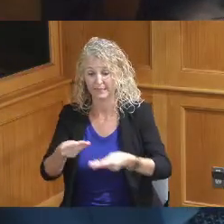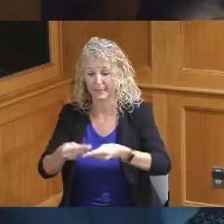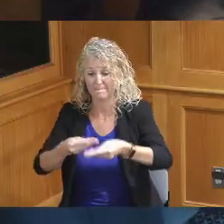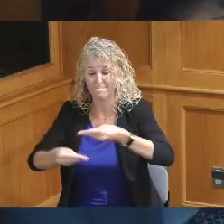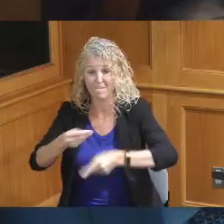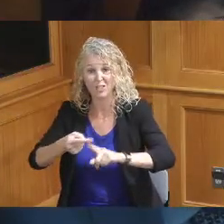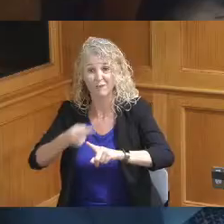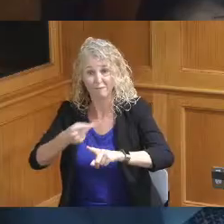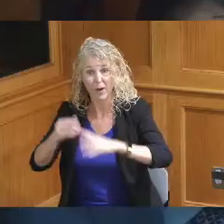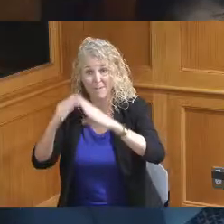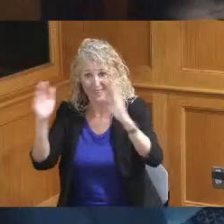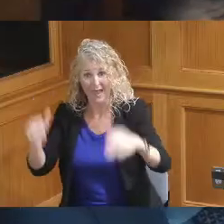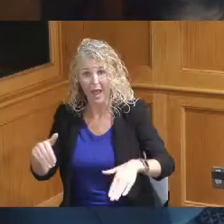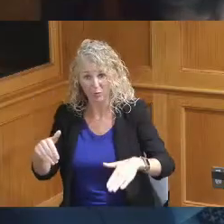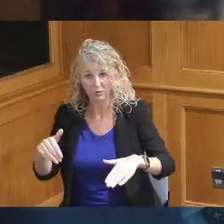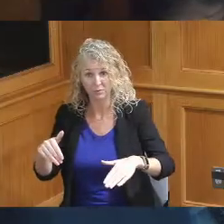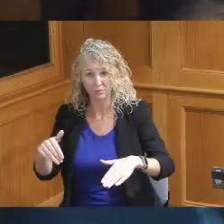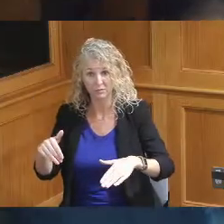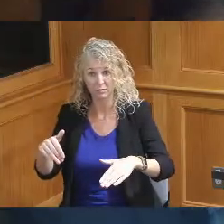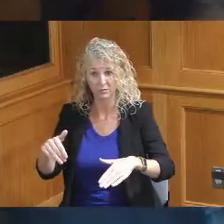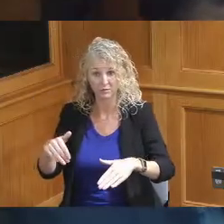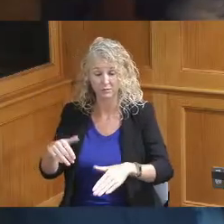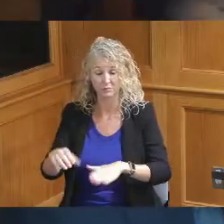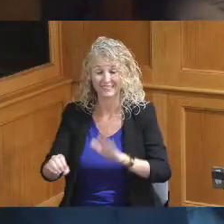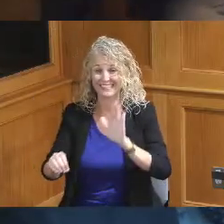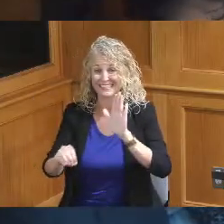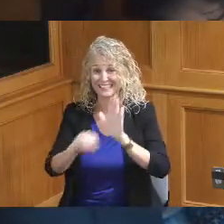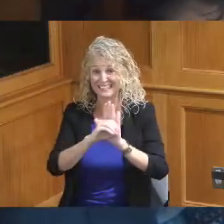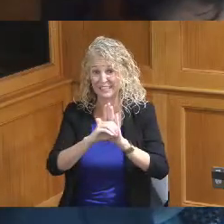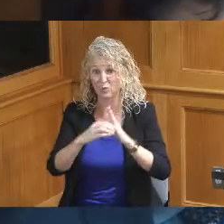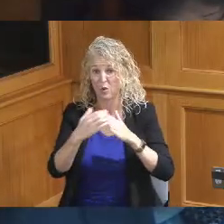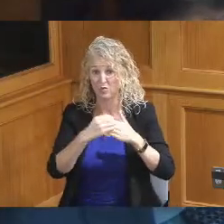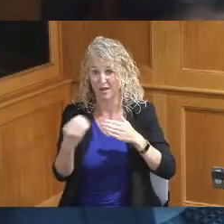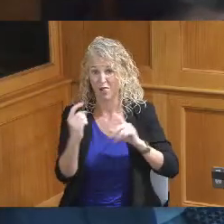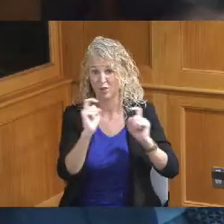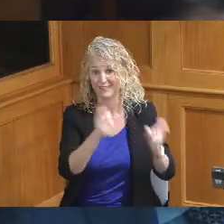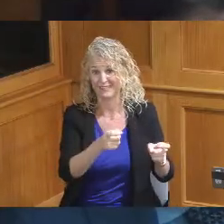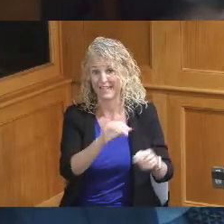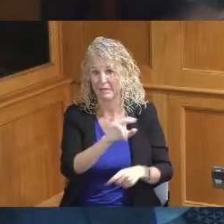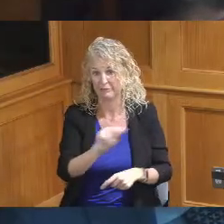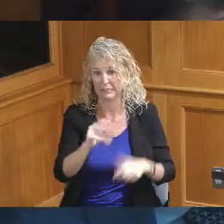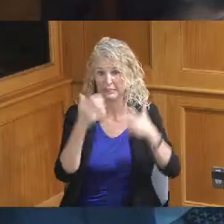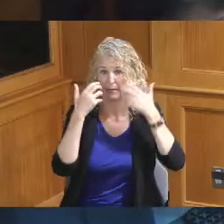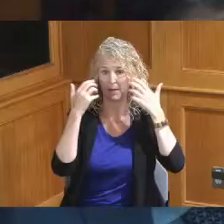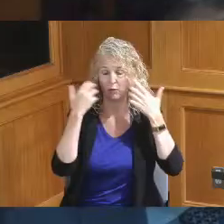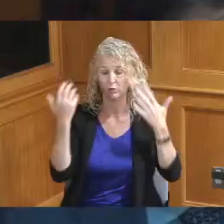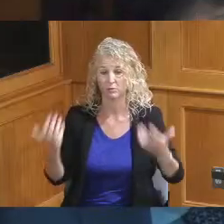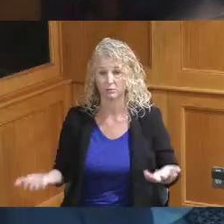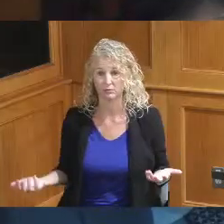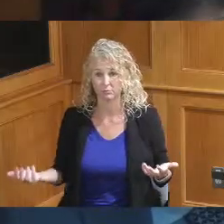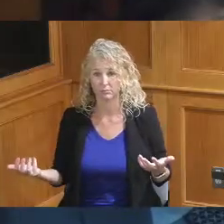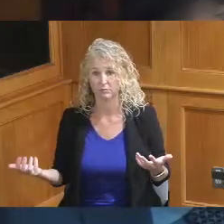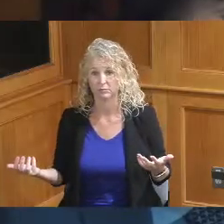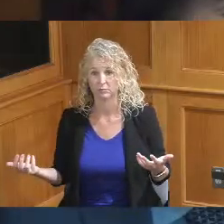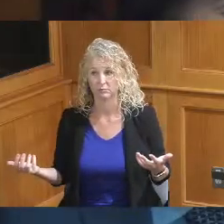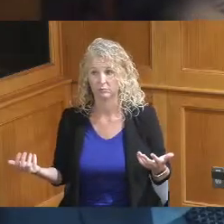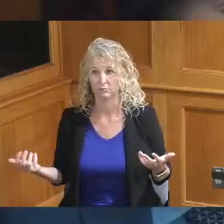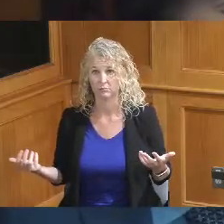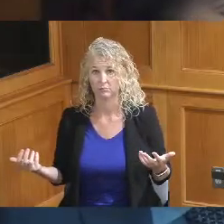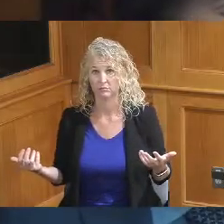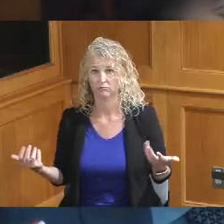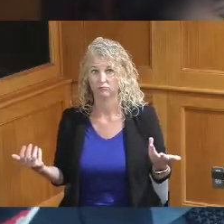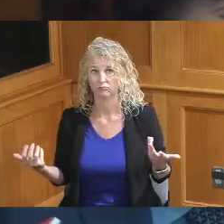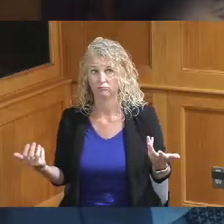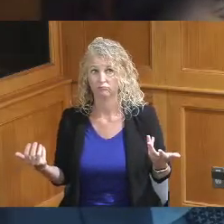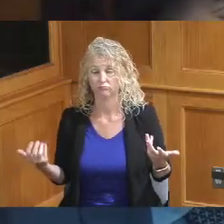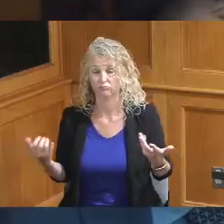the House of State Representatives, $0 for the Cincinnati Bengals. So they said, oh, we don't want to lose them.